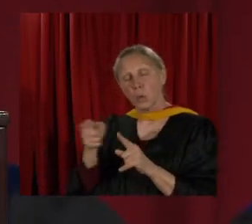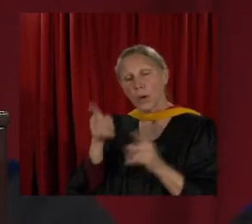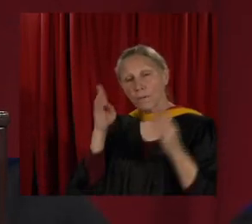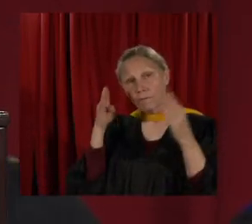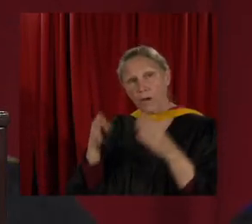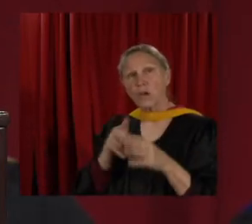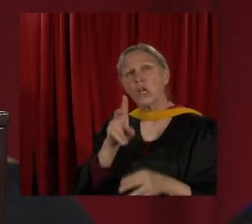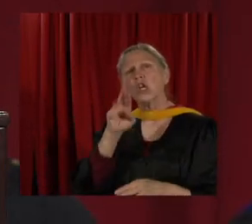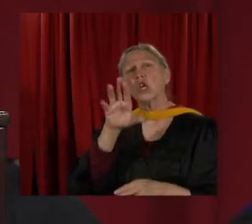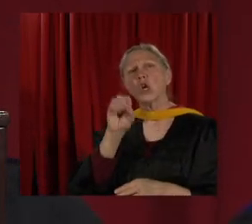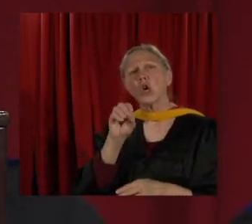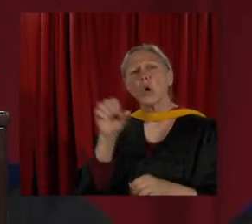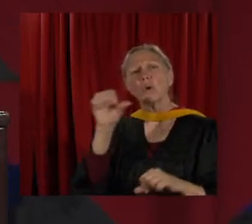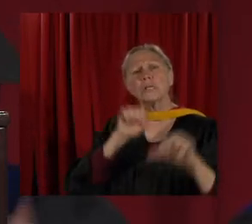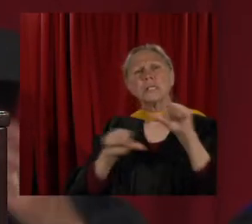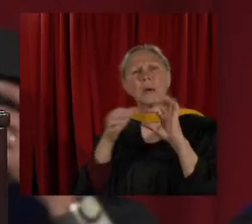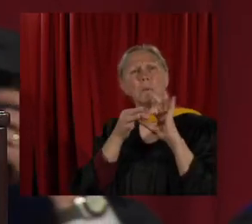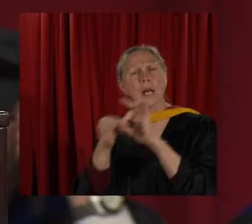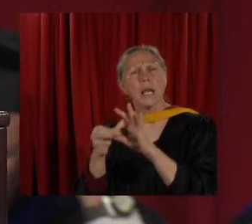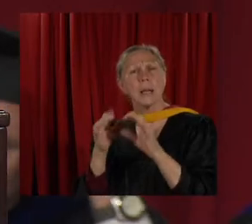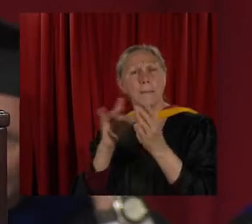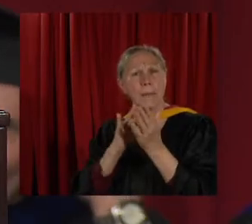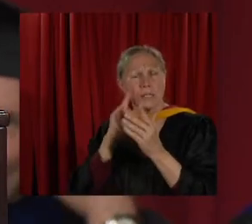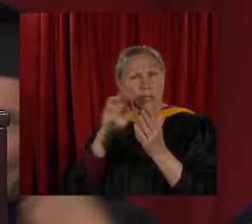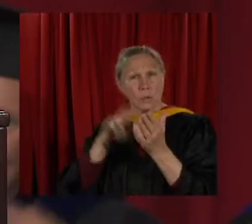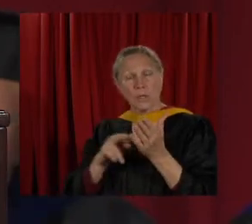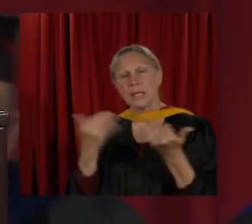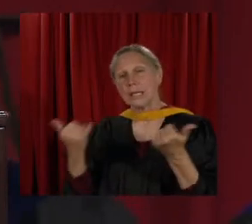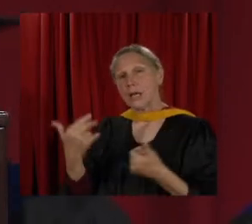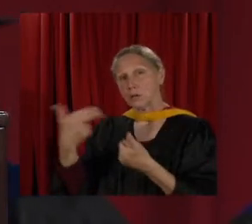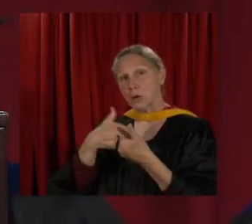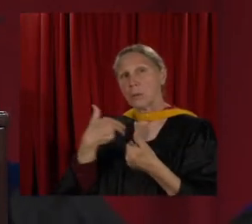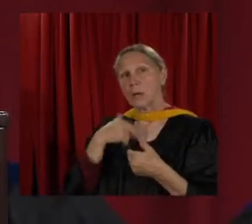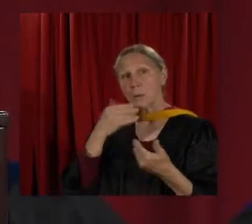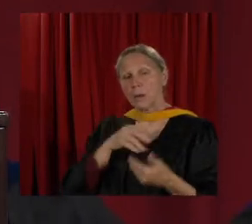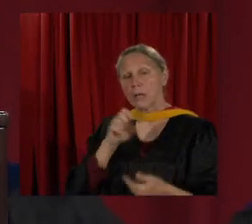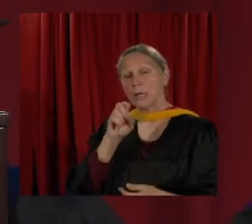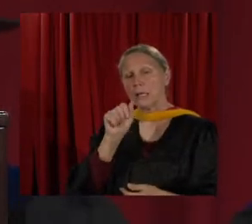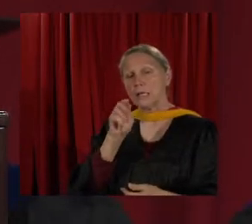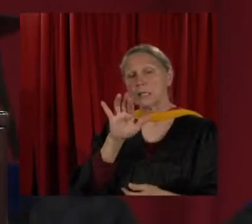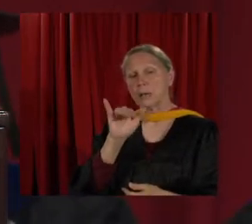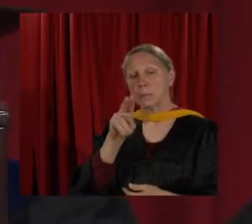focusing on neurosciences and related medicine and research. Please join me in welcoming Sabrina.